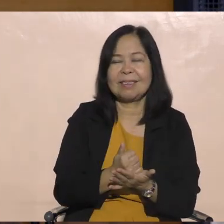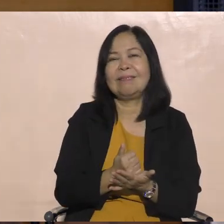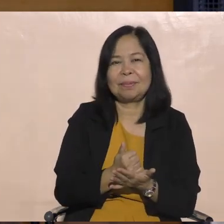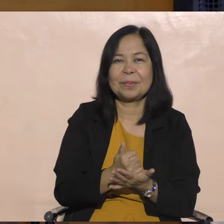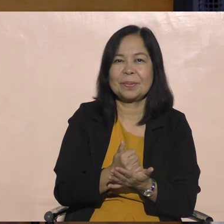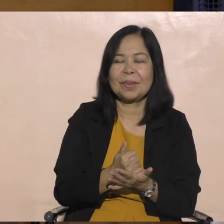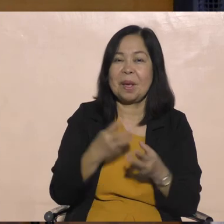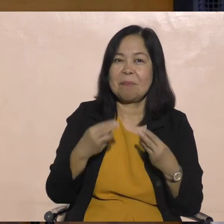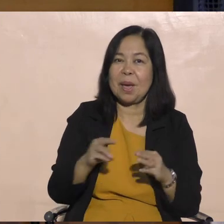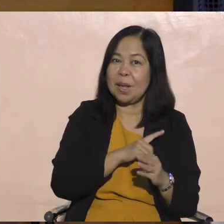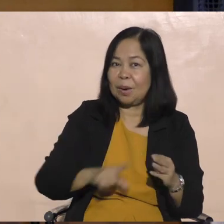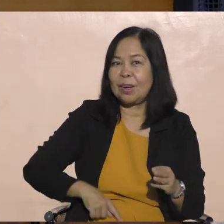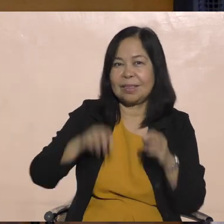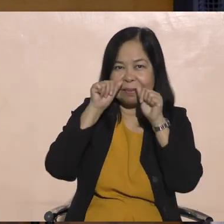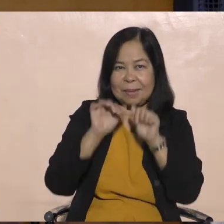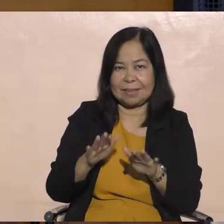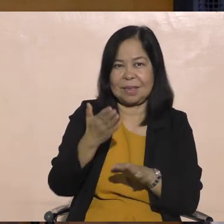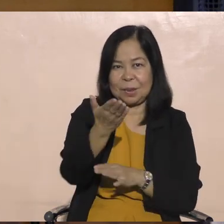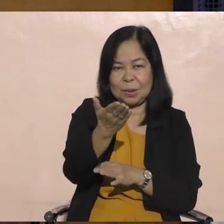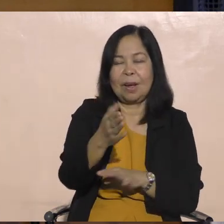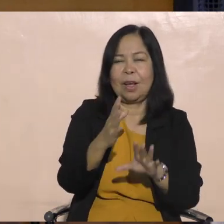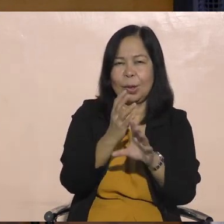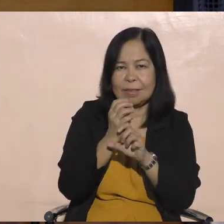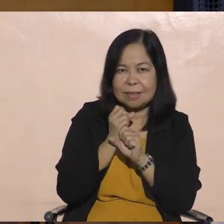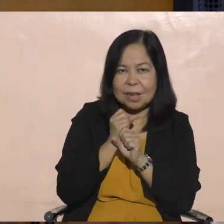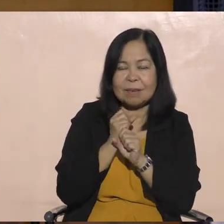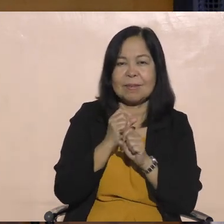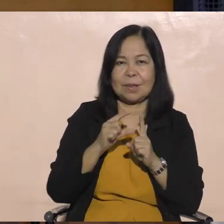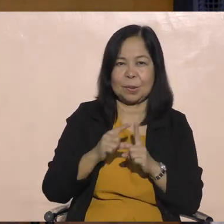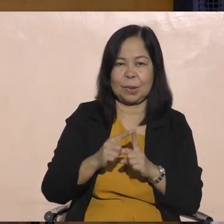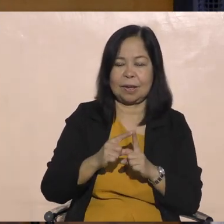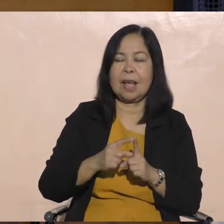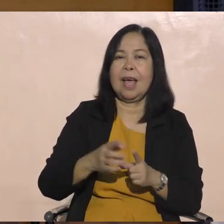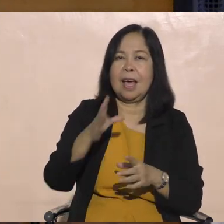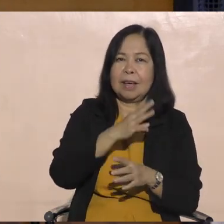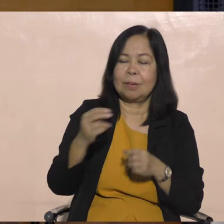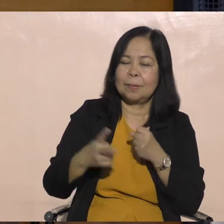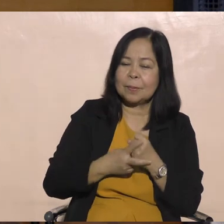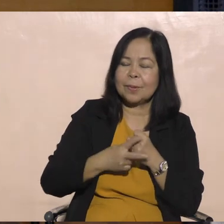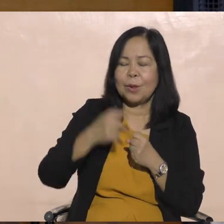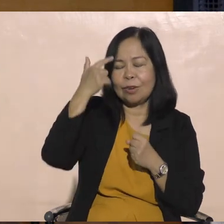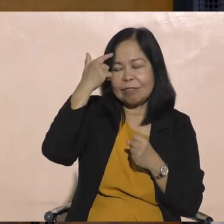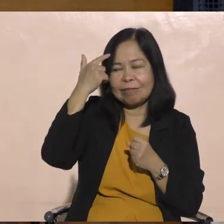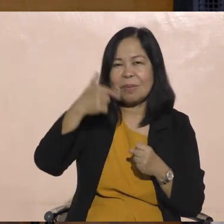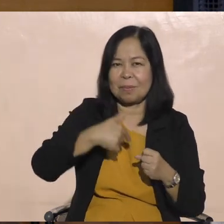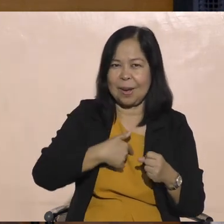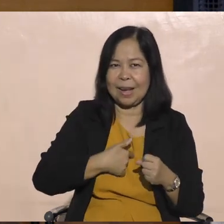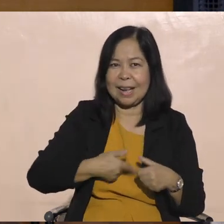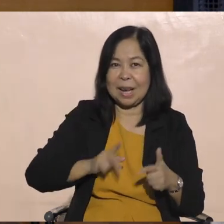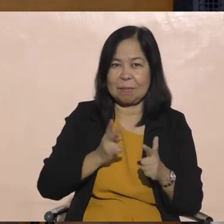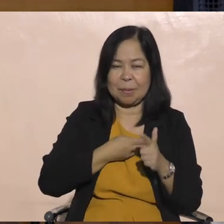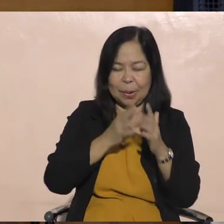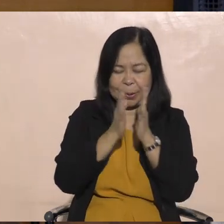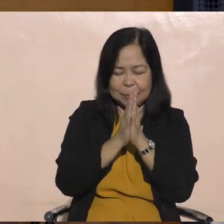Amen. Hallelujah. May the Lord bless you, mga kaigsunan, as you receive this word and download it in your heart